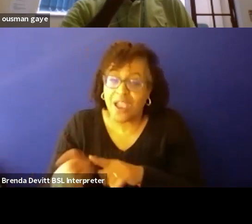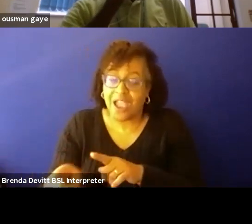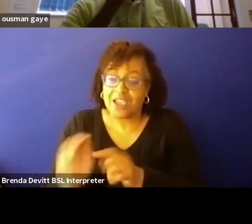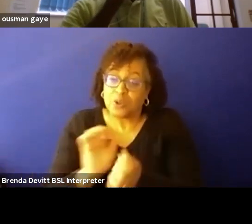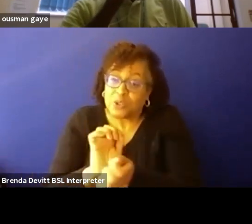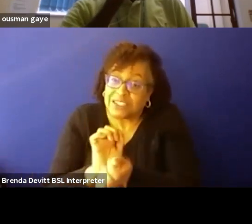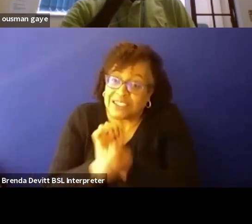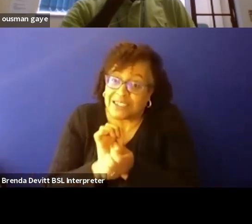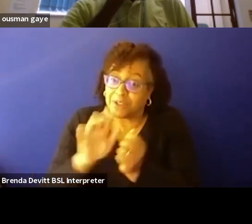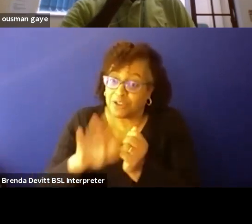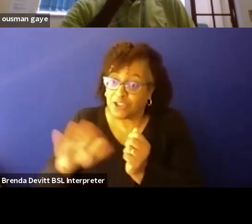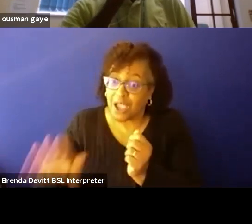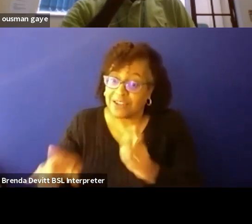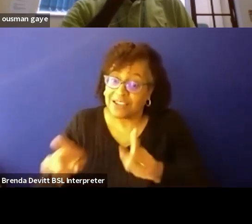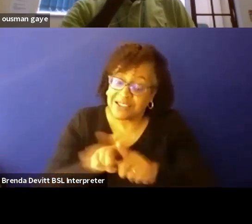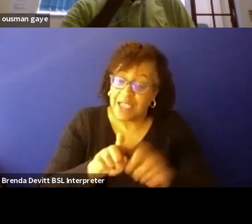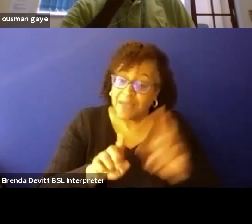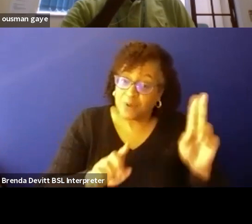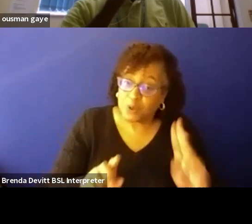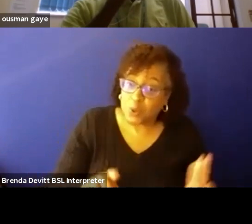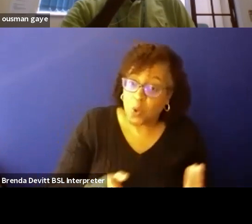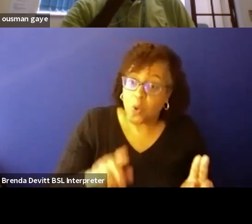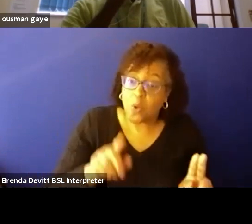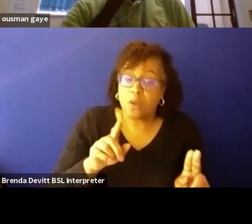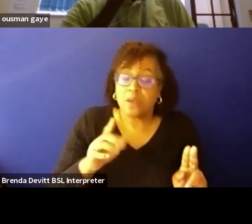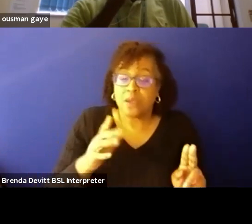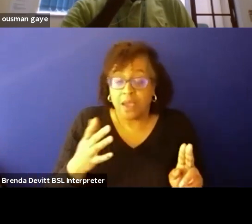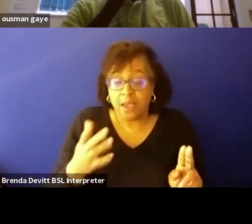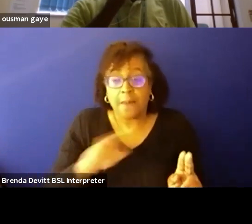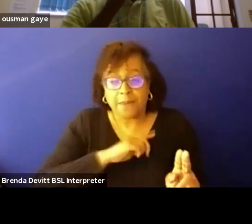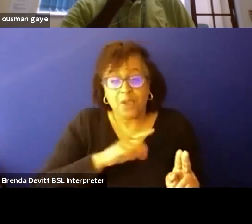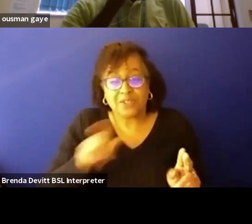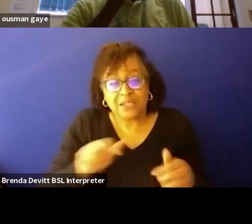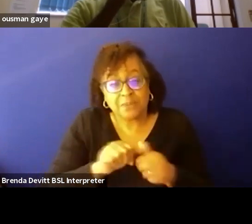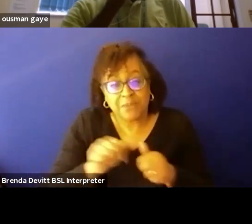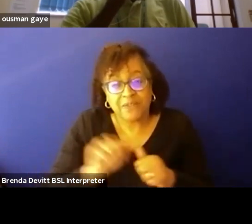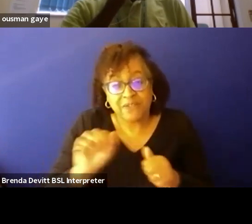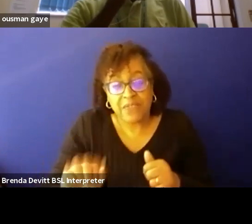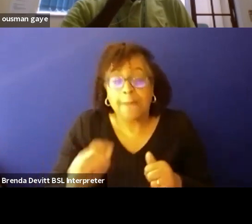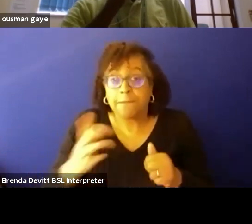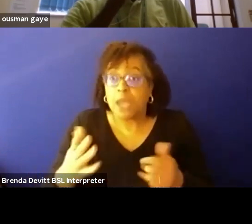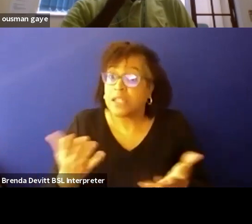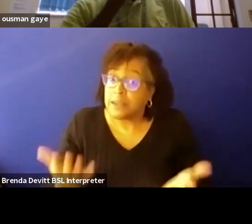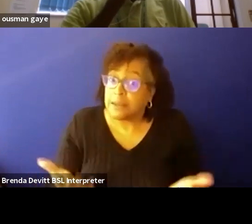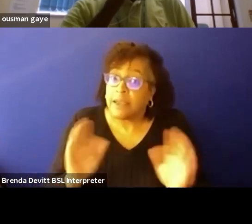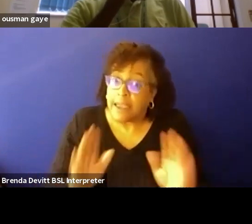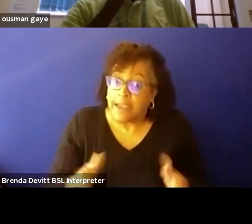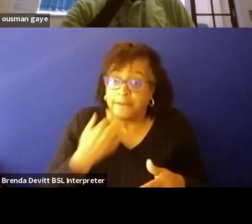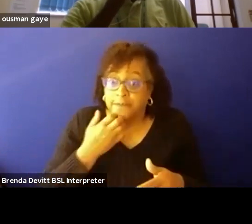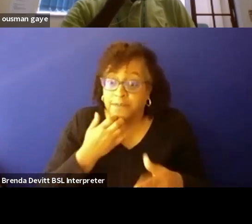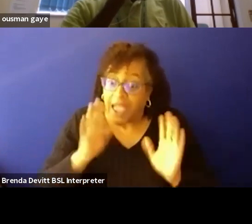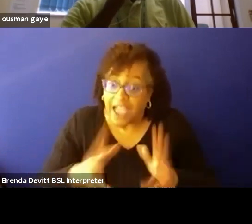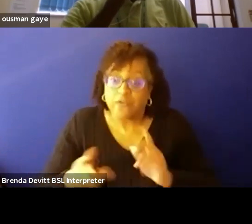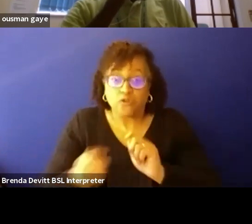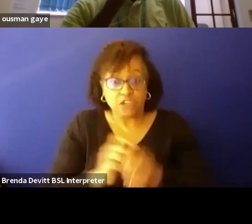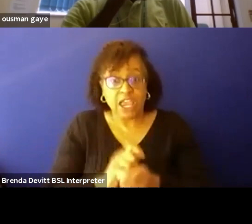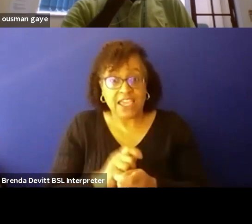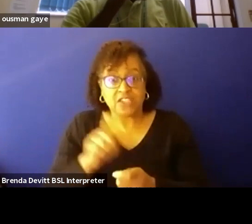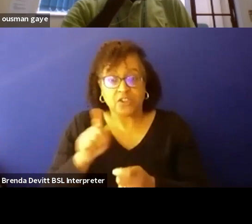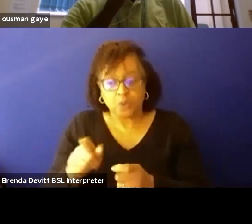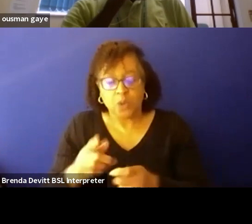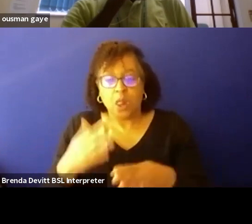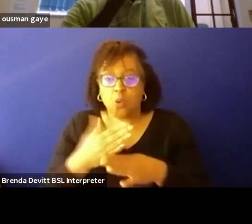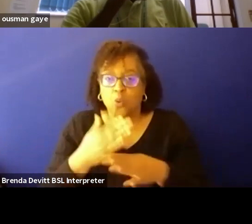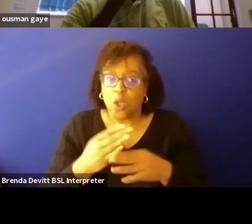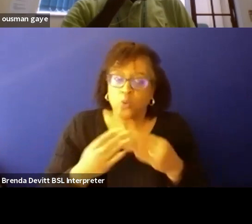it was completely necessary to change. But if it is needed to be changed, then we'd be working quickly to identify another provision